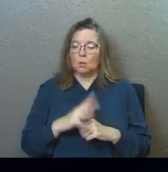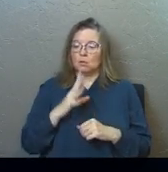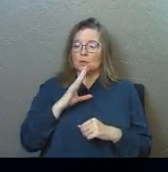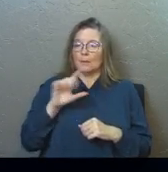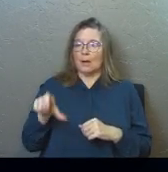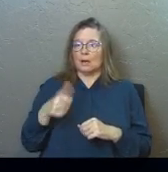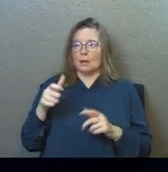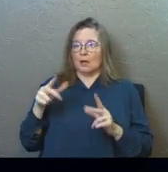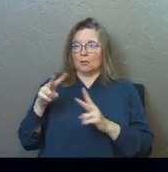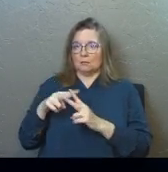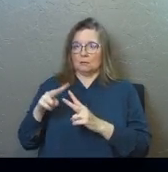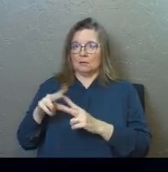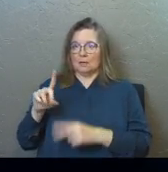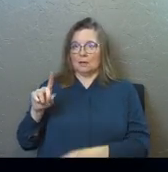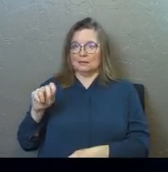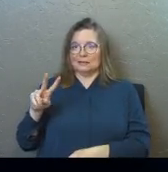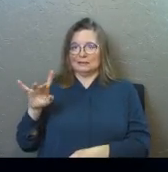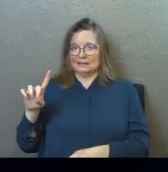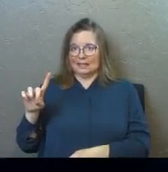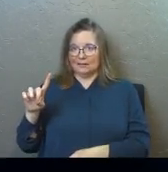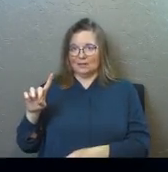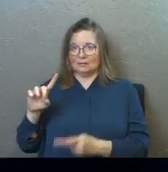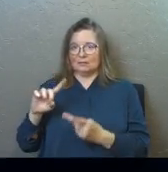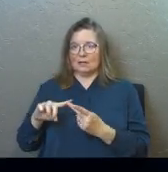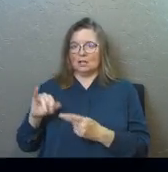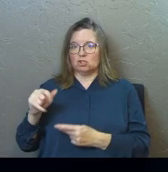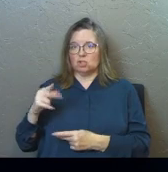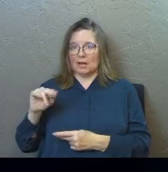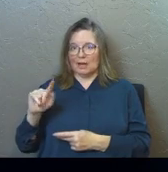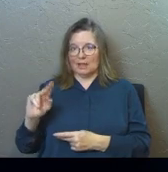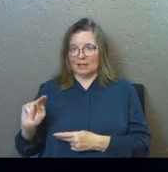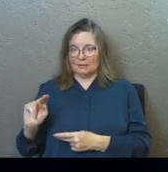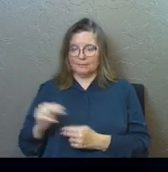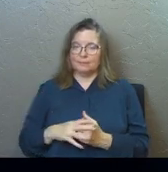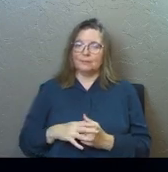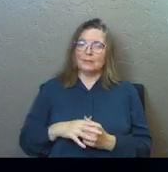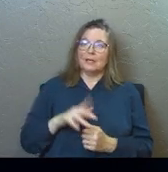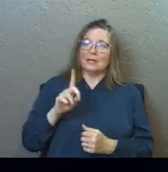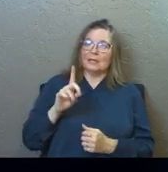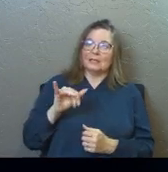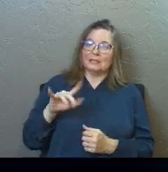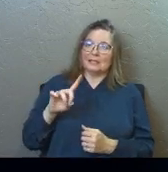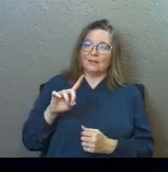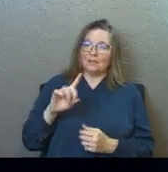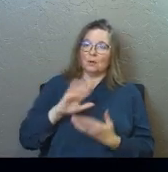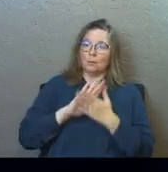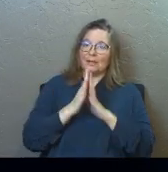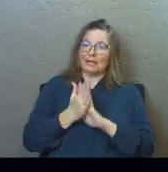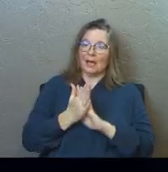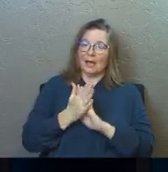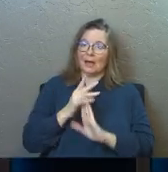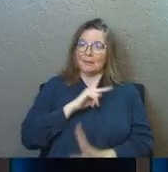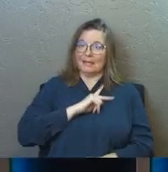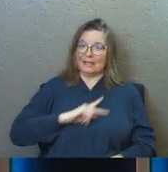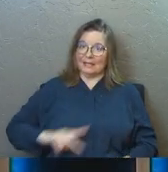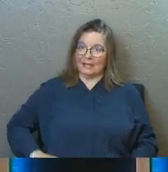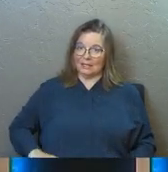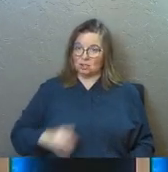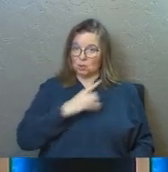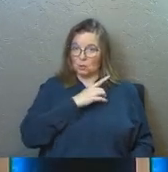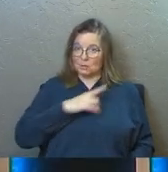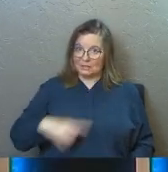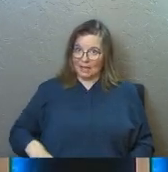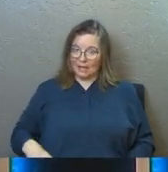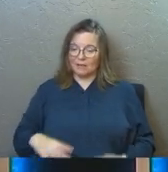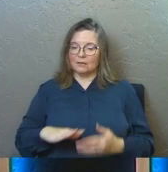but let me give you some background on this. So this is David, who would become king, from shepherd boy to king, and he has not become king yet, but he has been